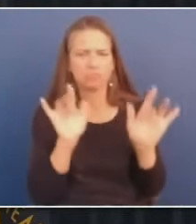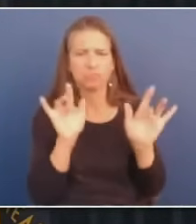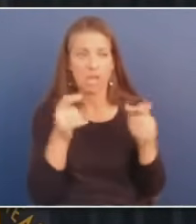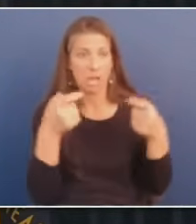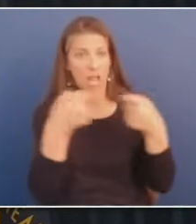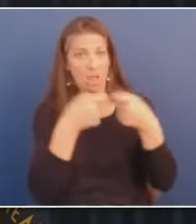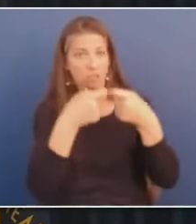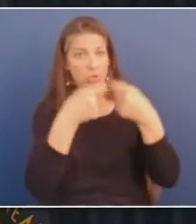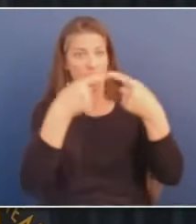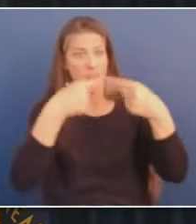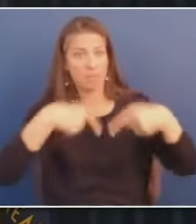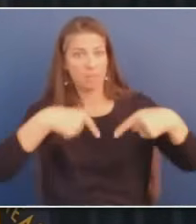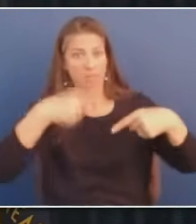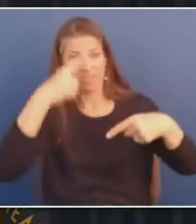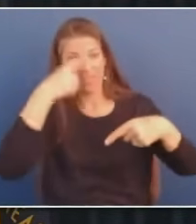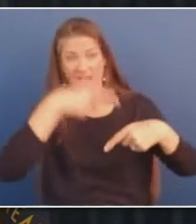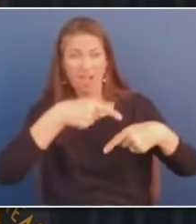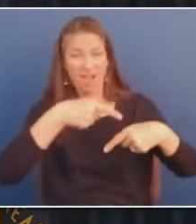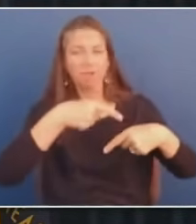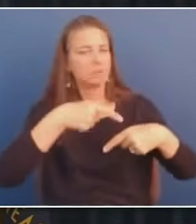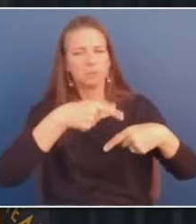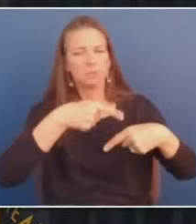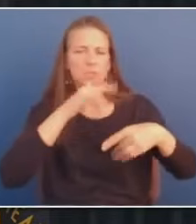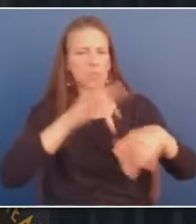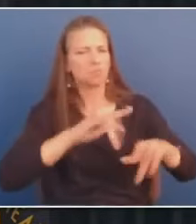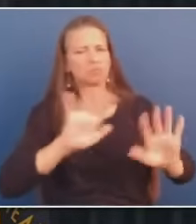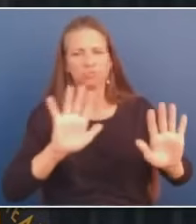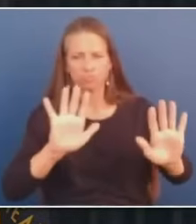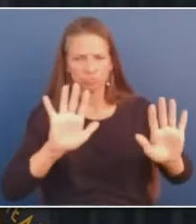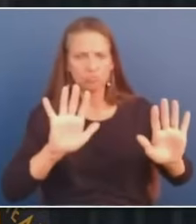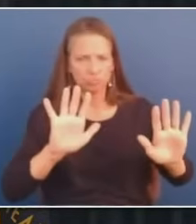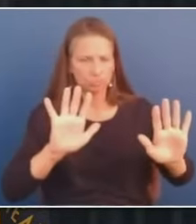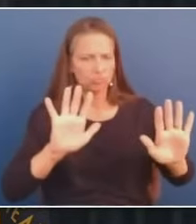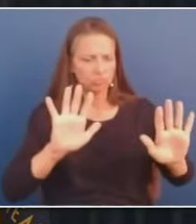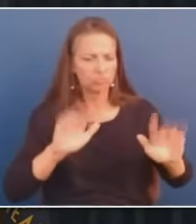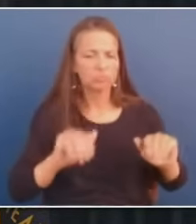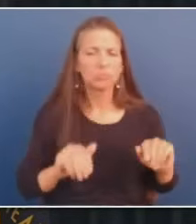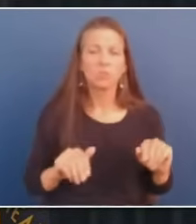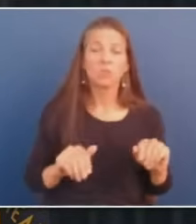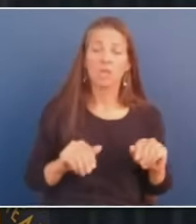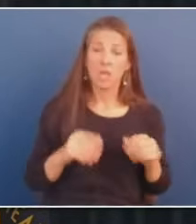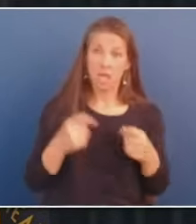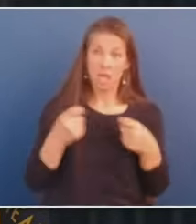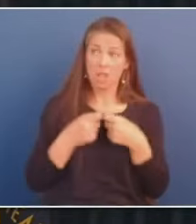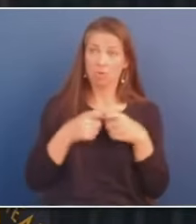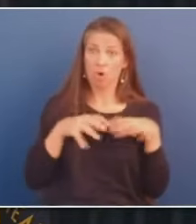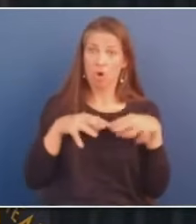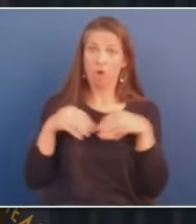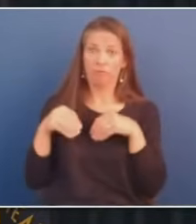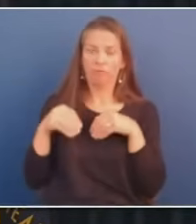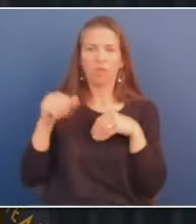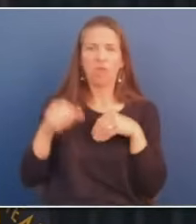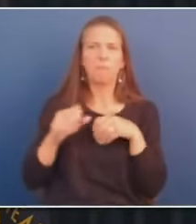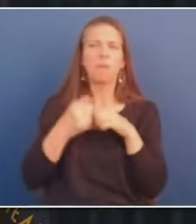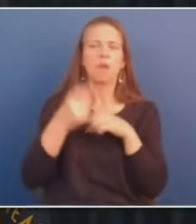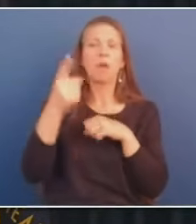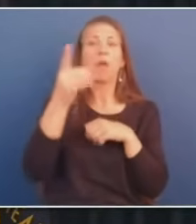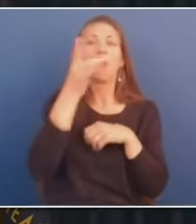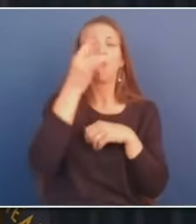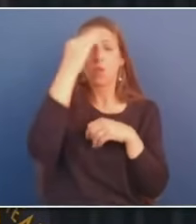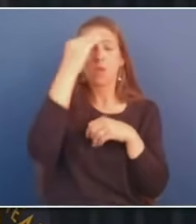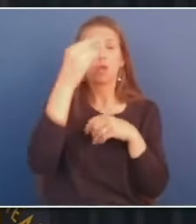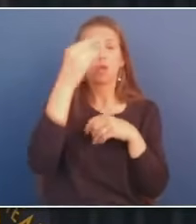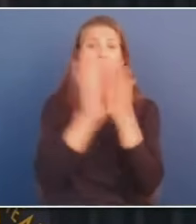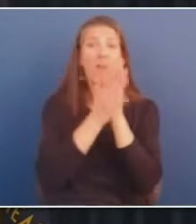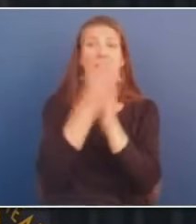experience. Also, remember that power outages could affect our traffic signals. Should you encounter a dark